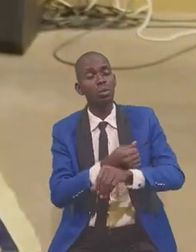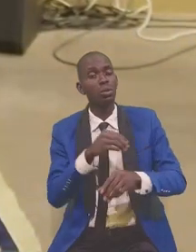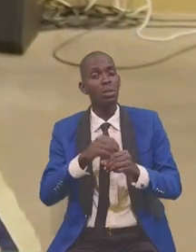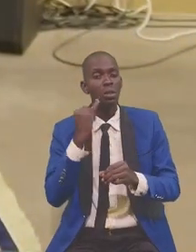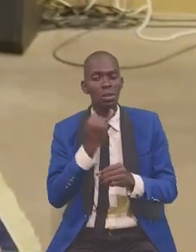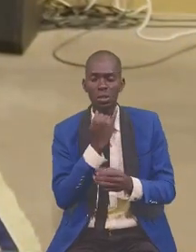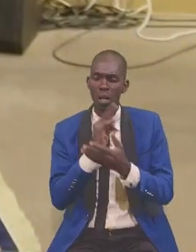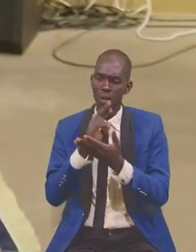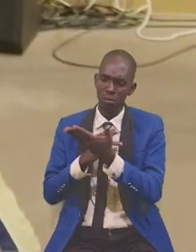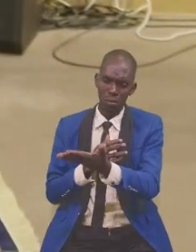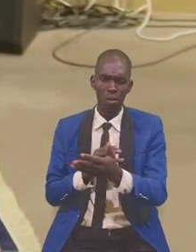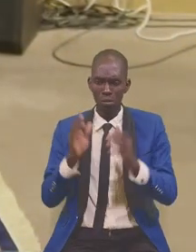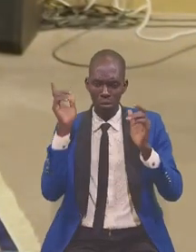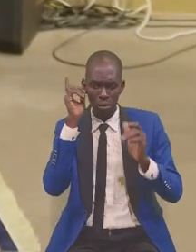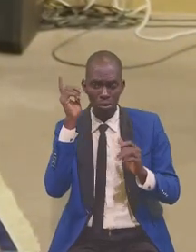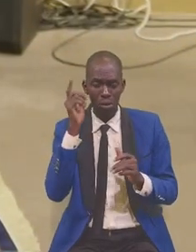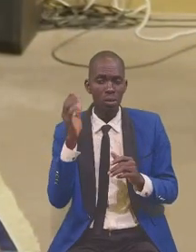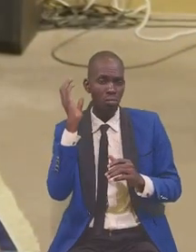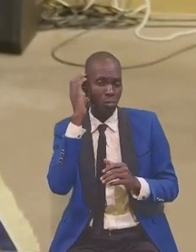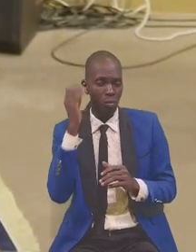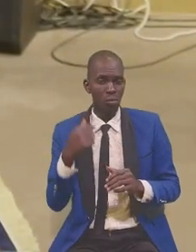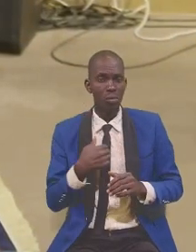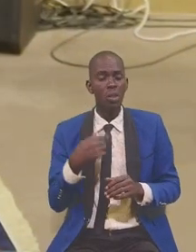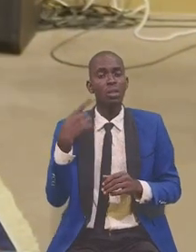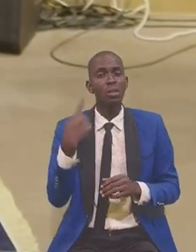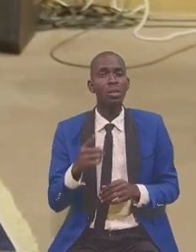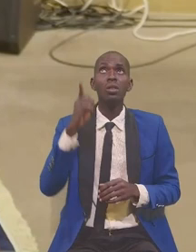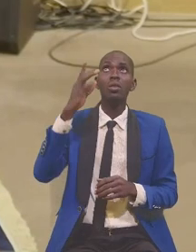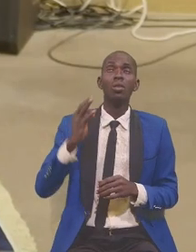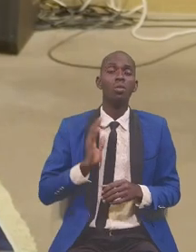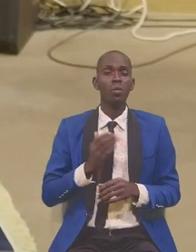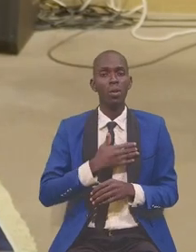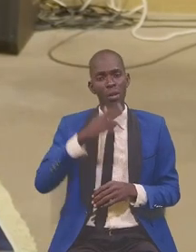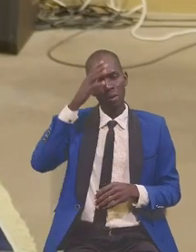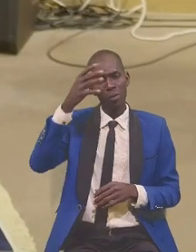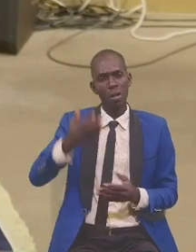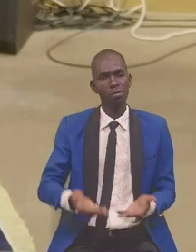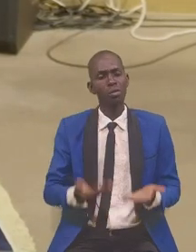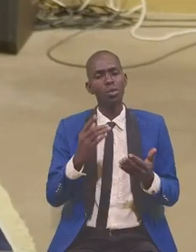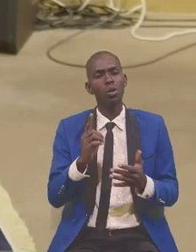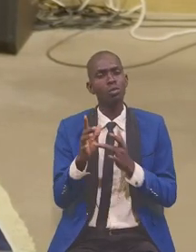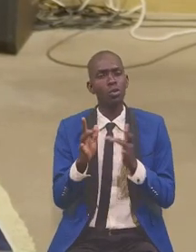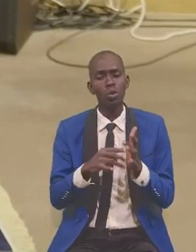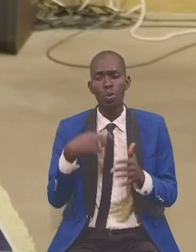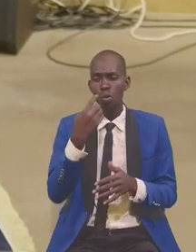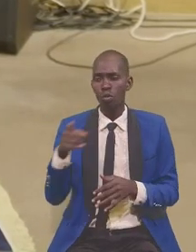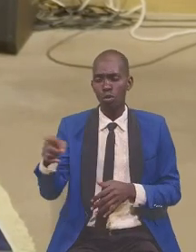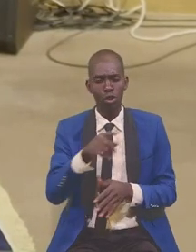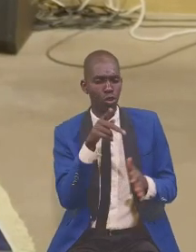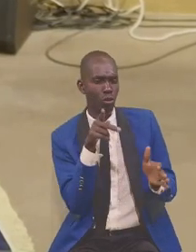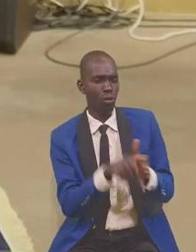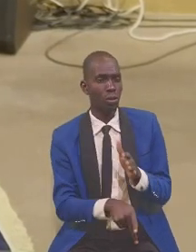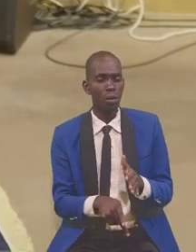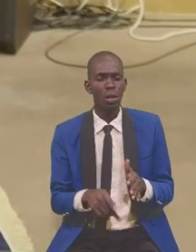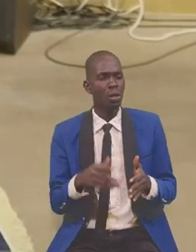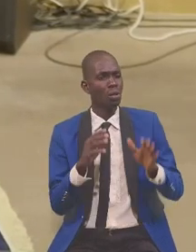up Jesus whom ye slew. You know what he said? You are bringing the blood of this man